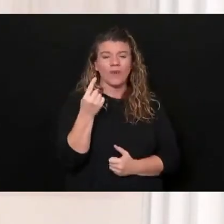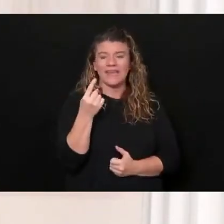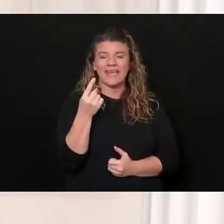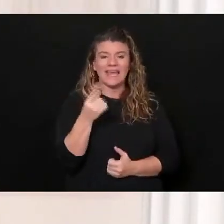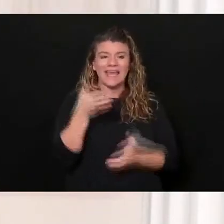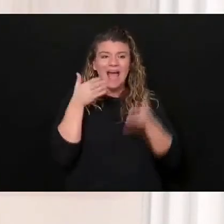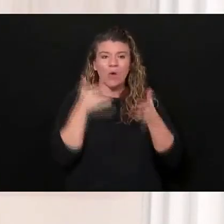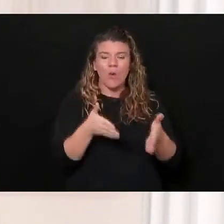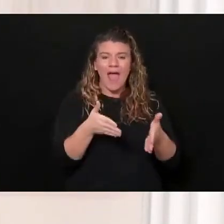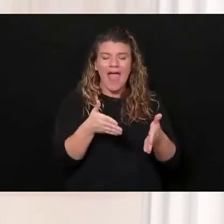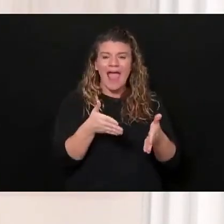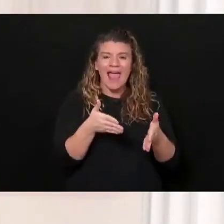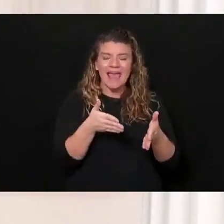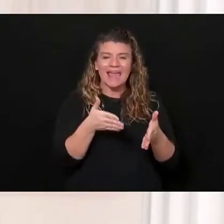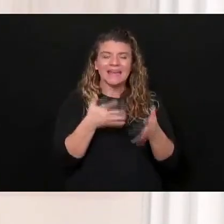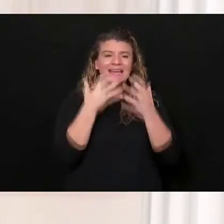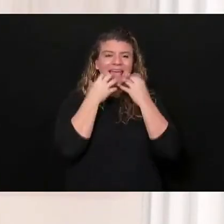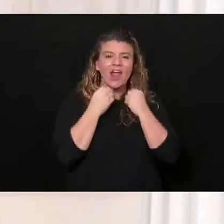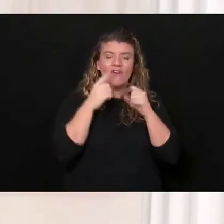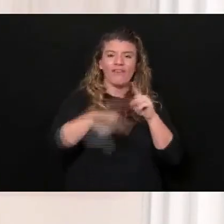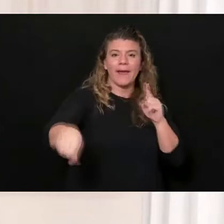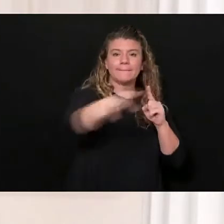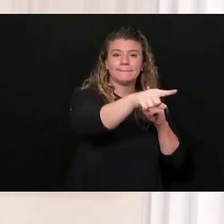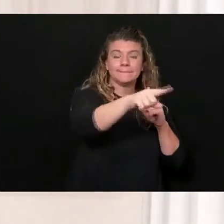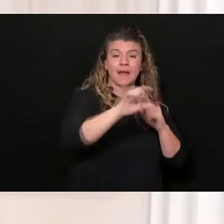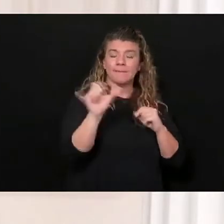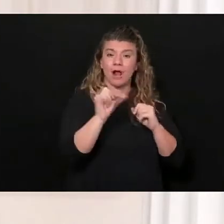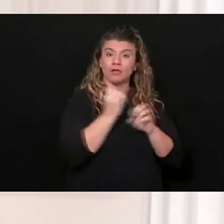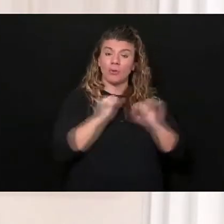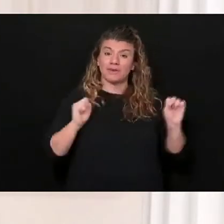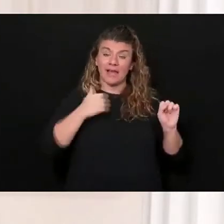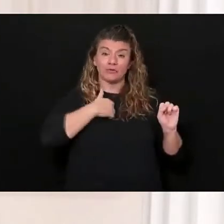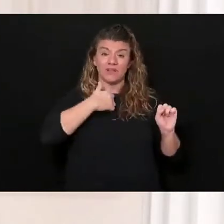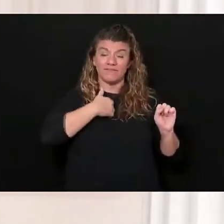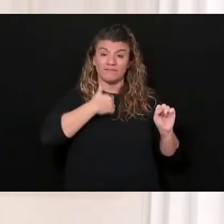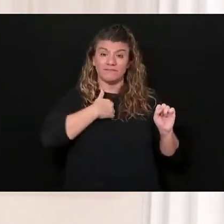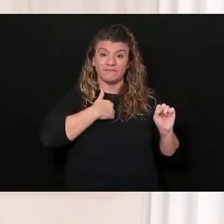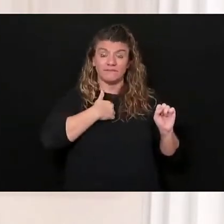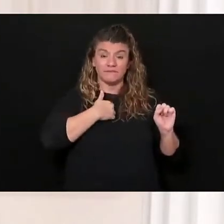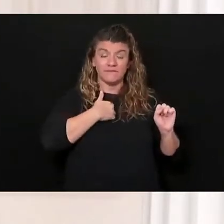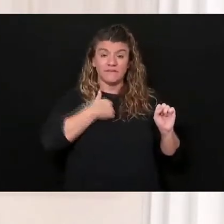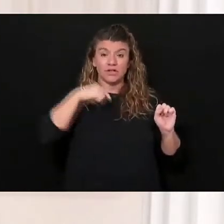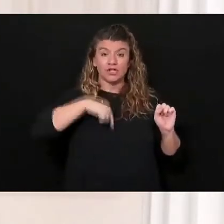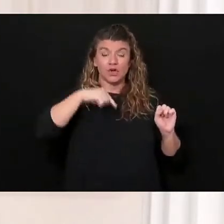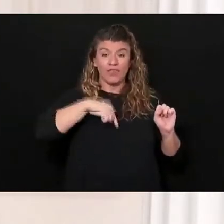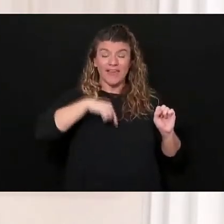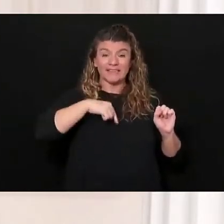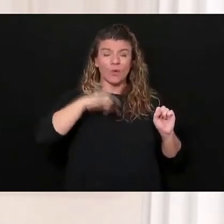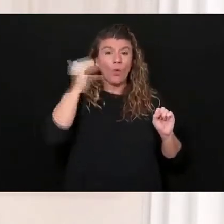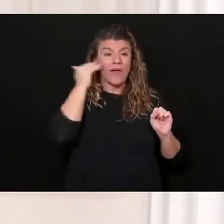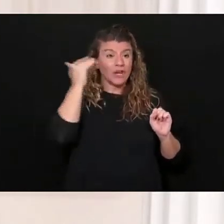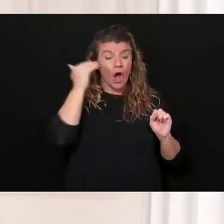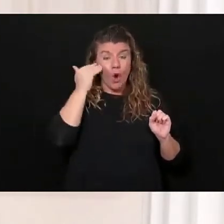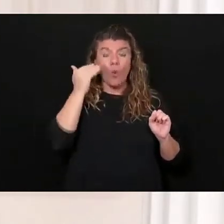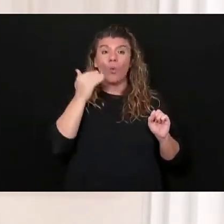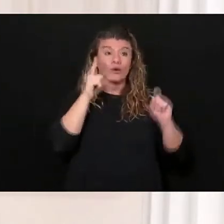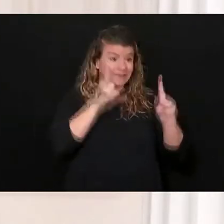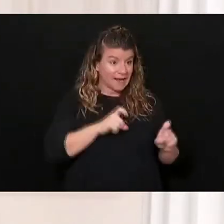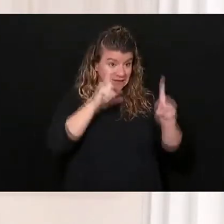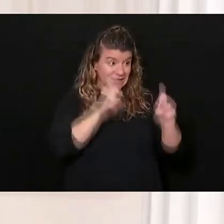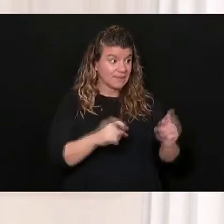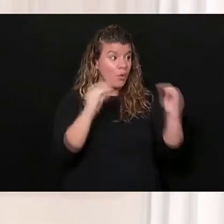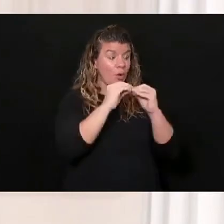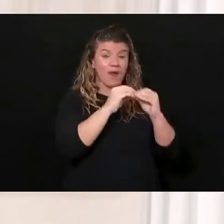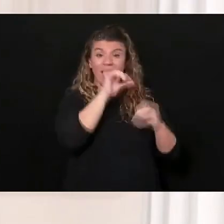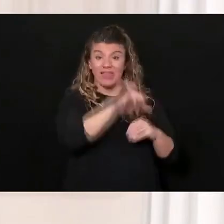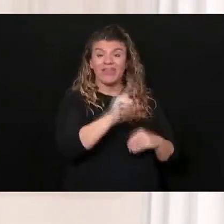of altruism to care for others, but is also a way to protect yourself. So I think that this, even though we have tested more, which is super